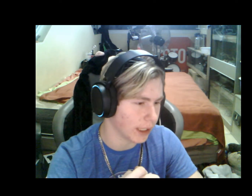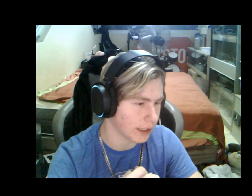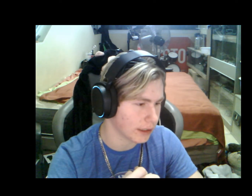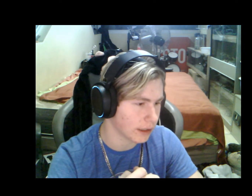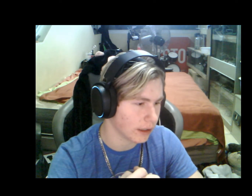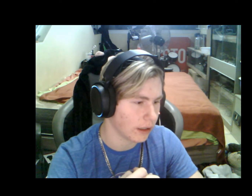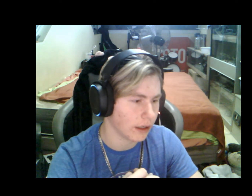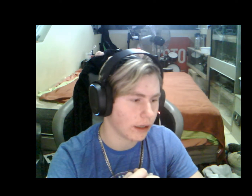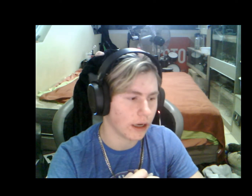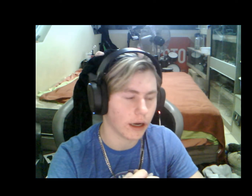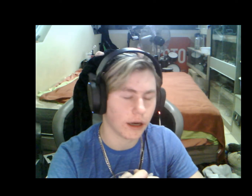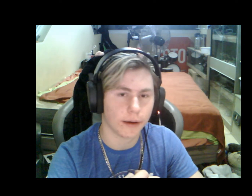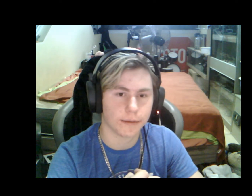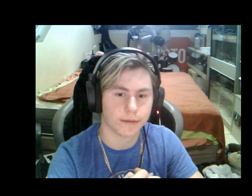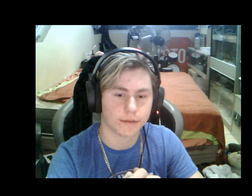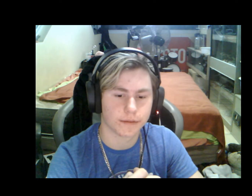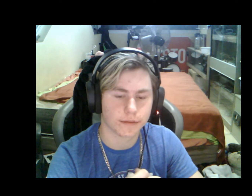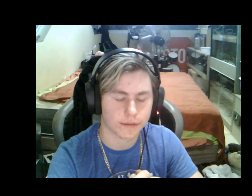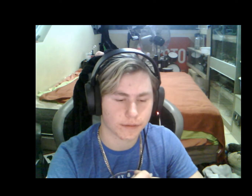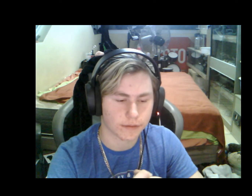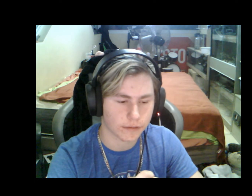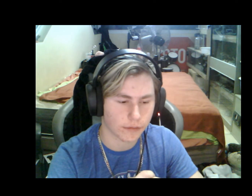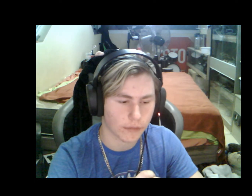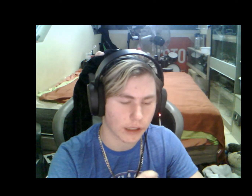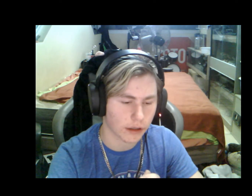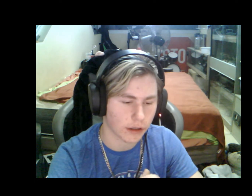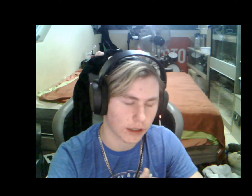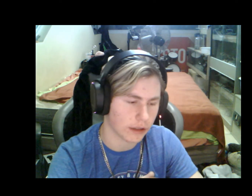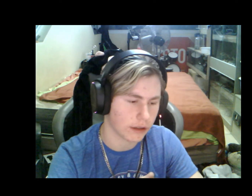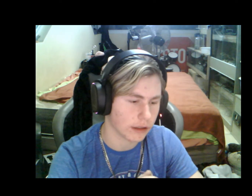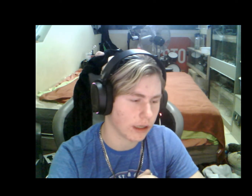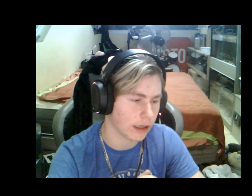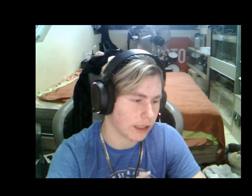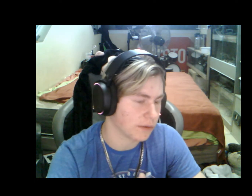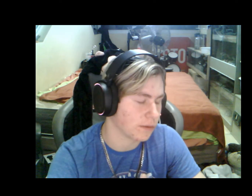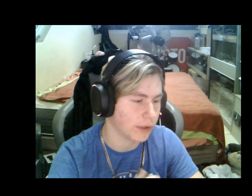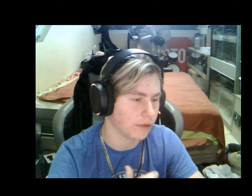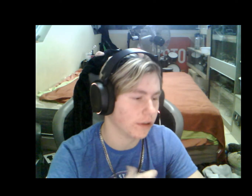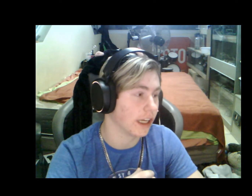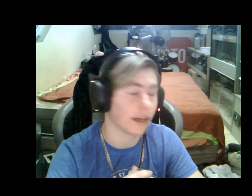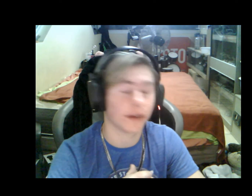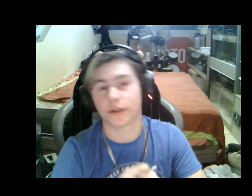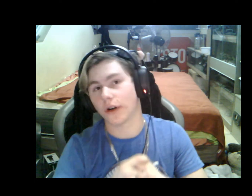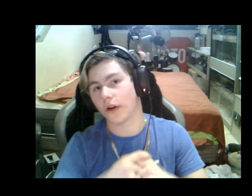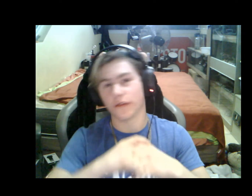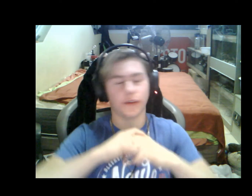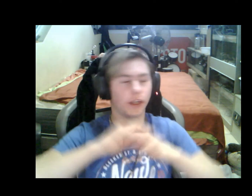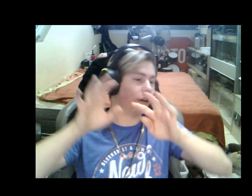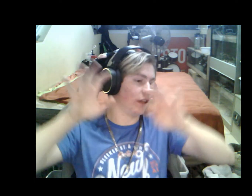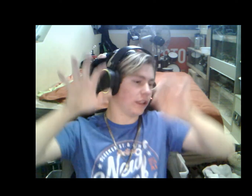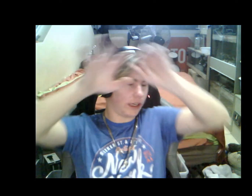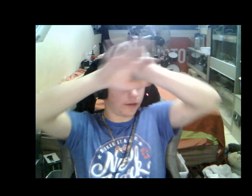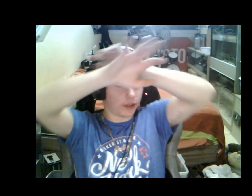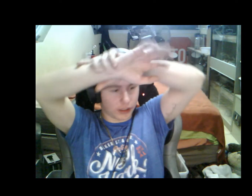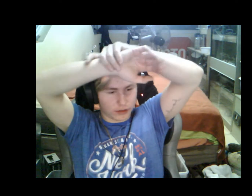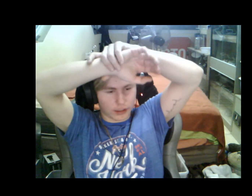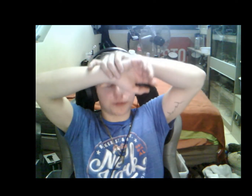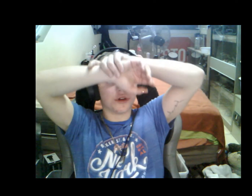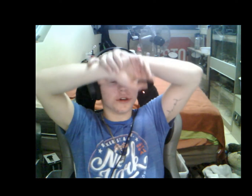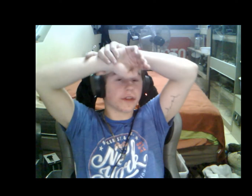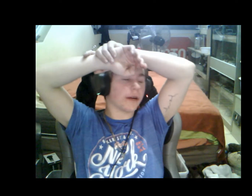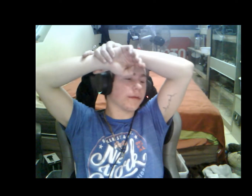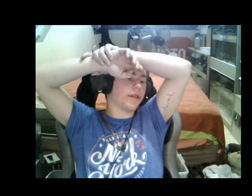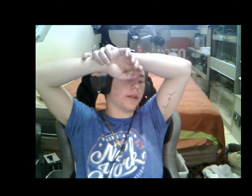name it picks, um, and yeah, that will be the winner. And I'll do a whole video on it and everything